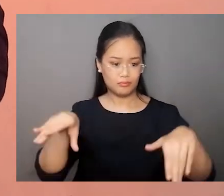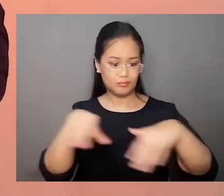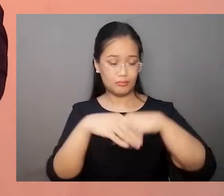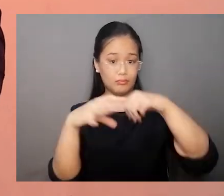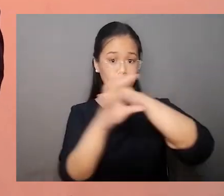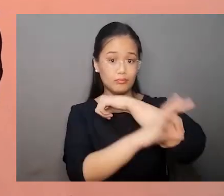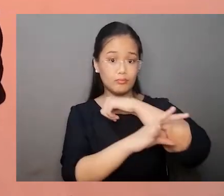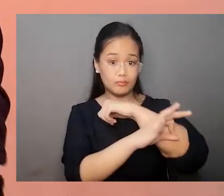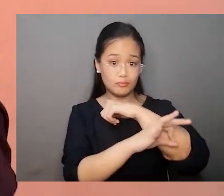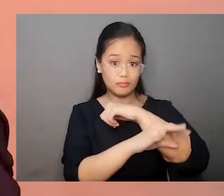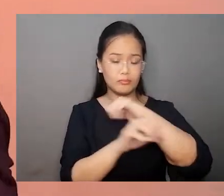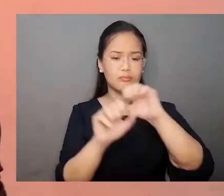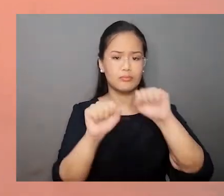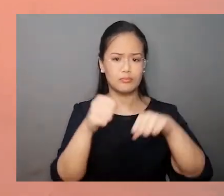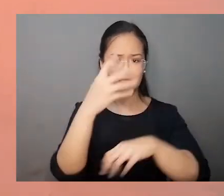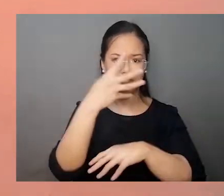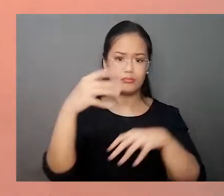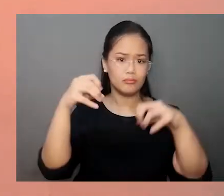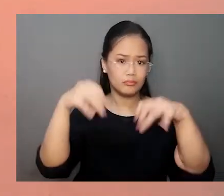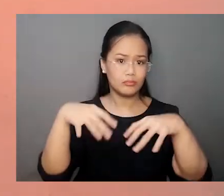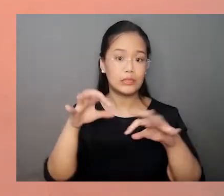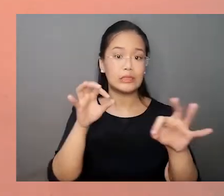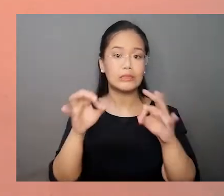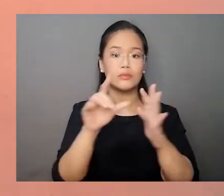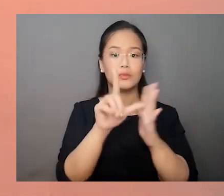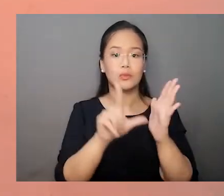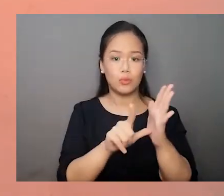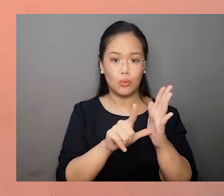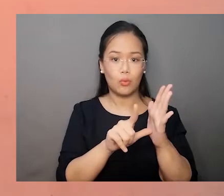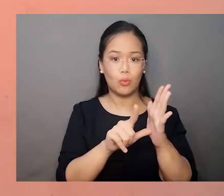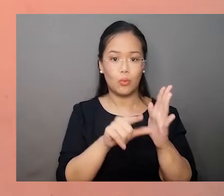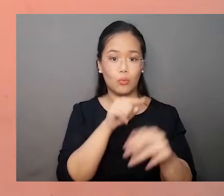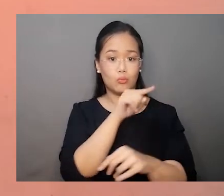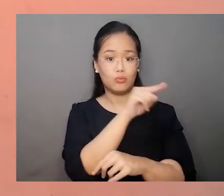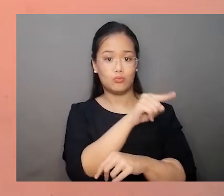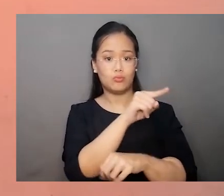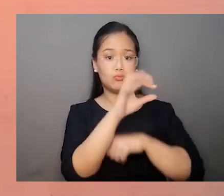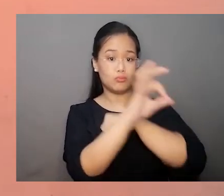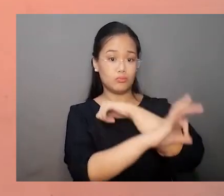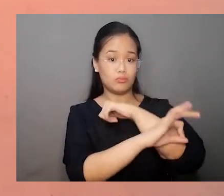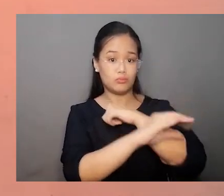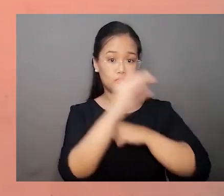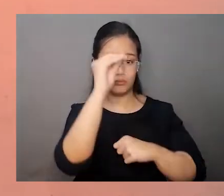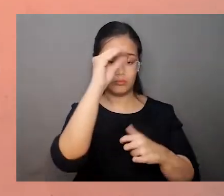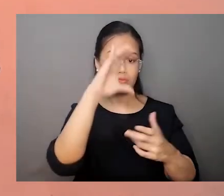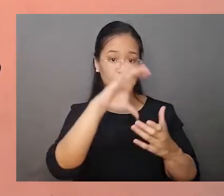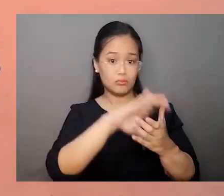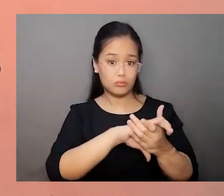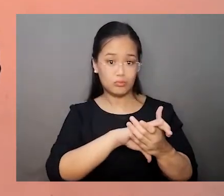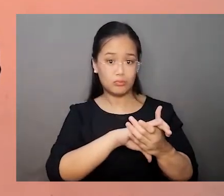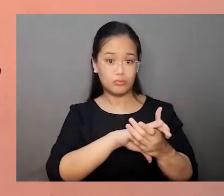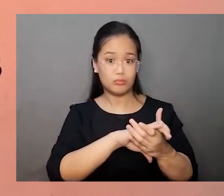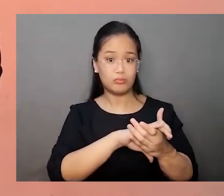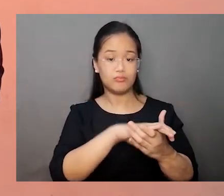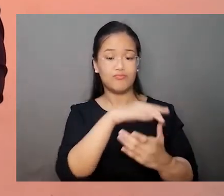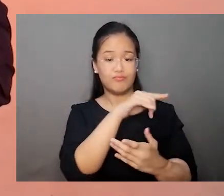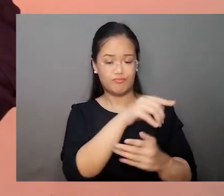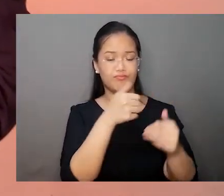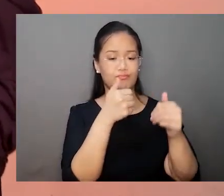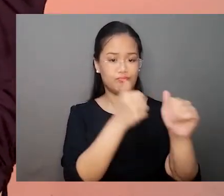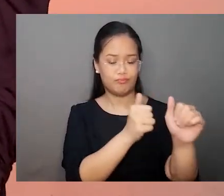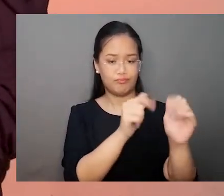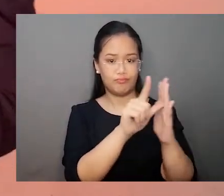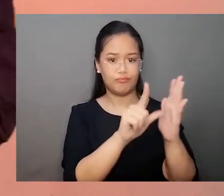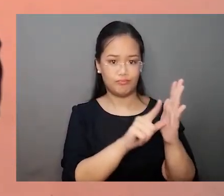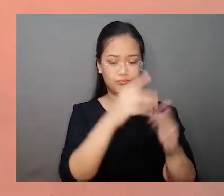foreigner if by virtue of the law in force in her husband's country, she acquires his nationality.